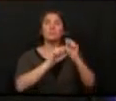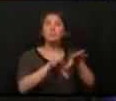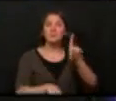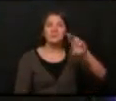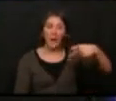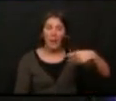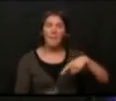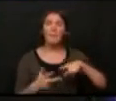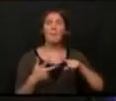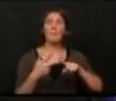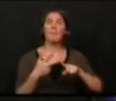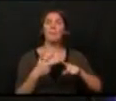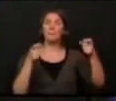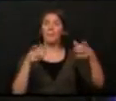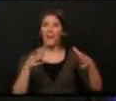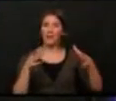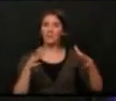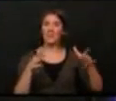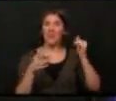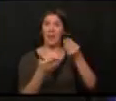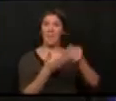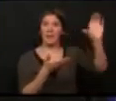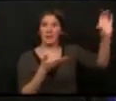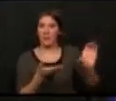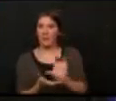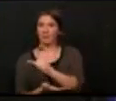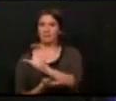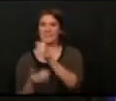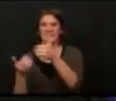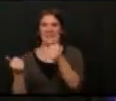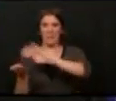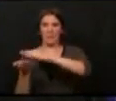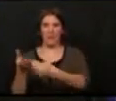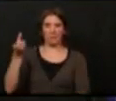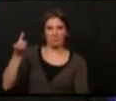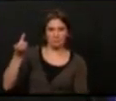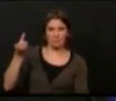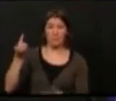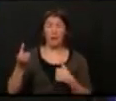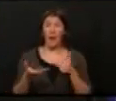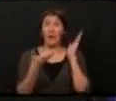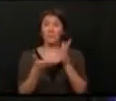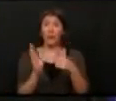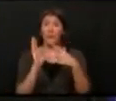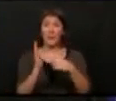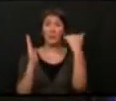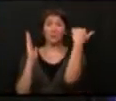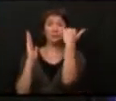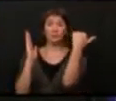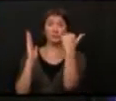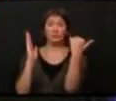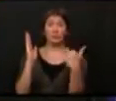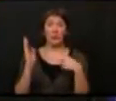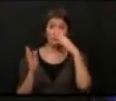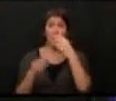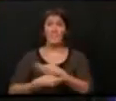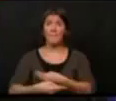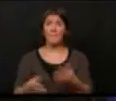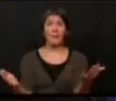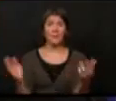being placed into a separate fund. I actually brought along some examples of that fund that I wouldn't mind passing out